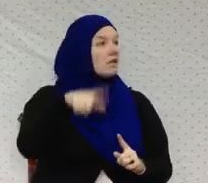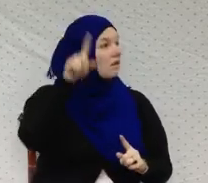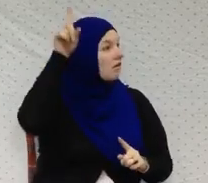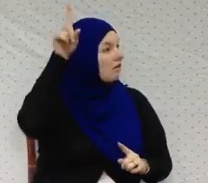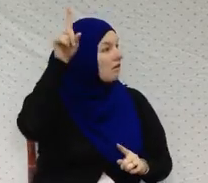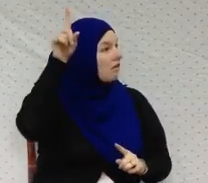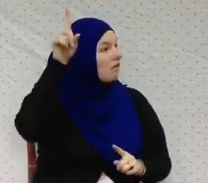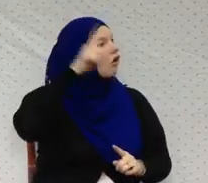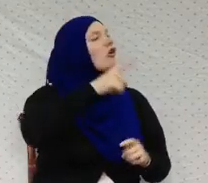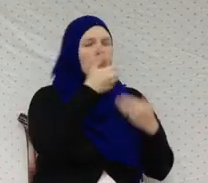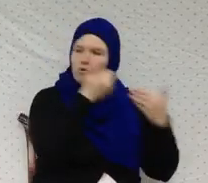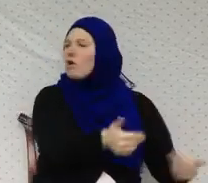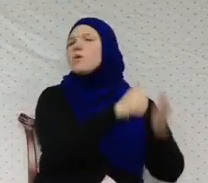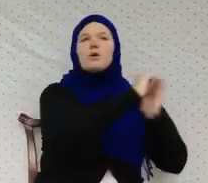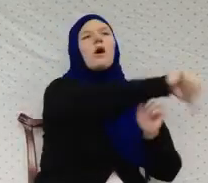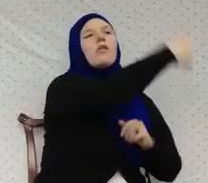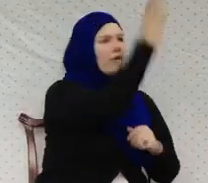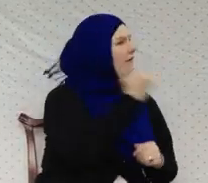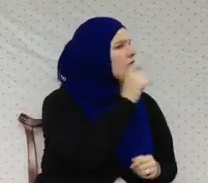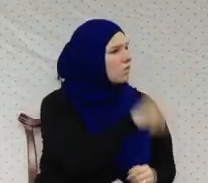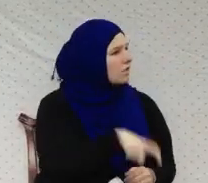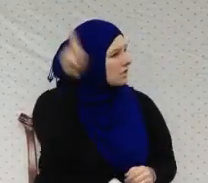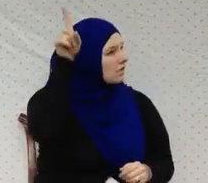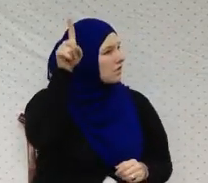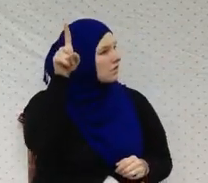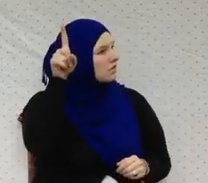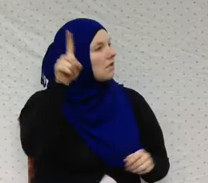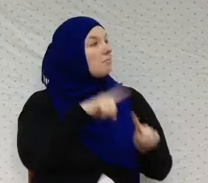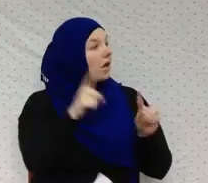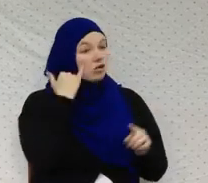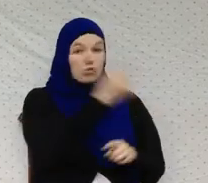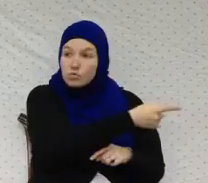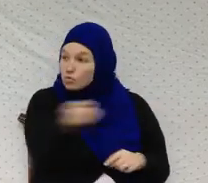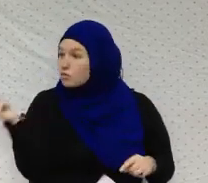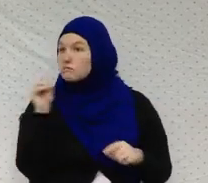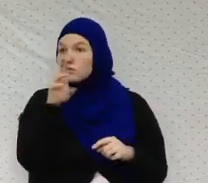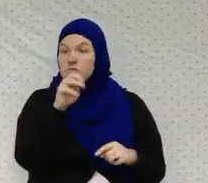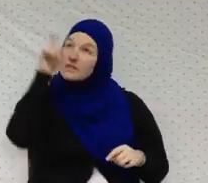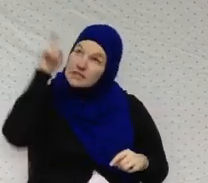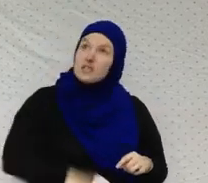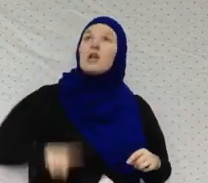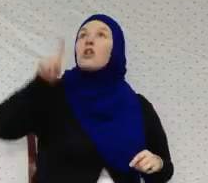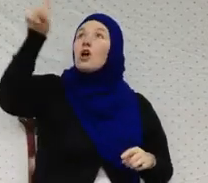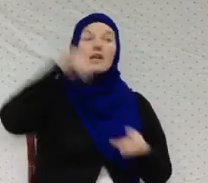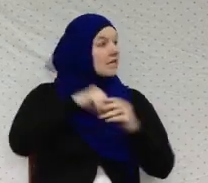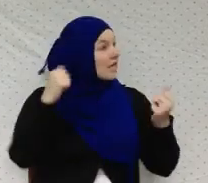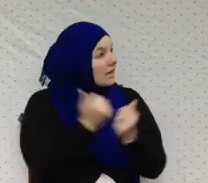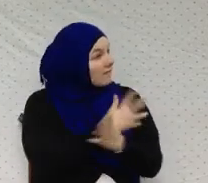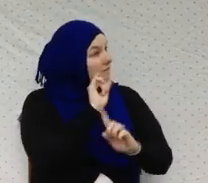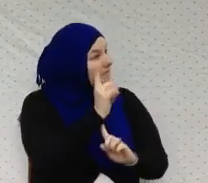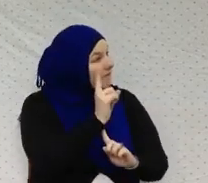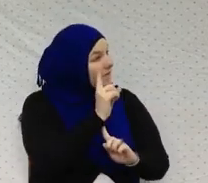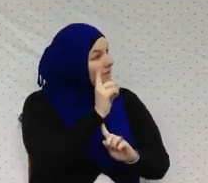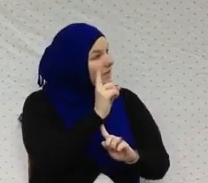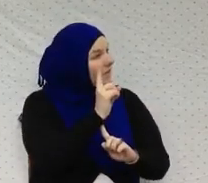When you don't need Him, go worship the other gods. But if you know, as a Muslim, that you need Him